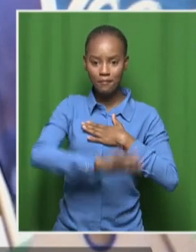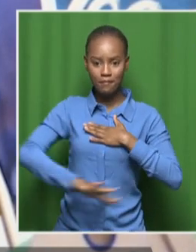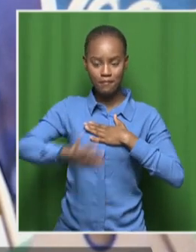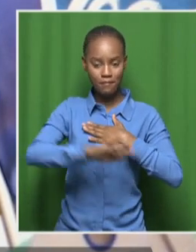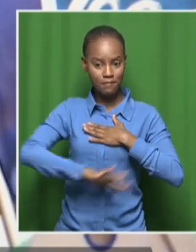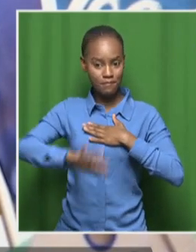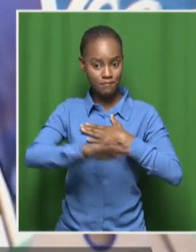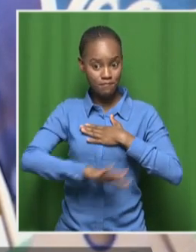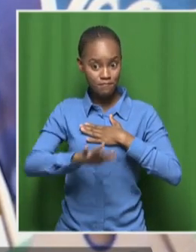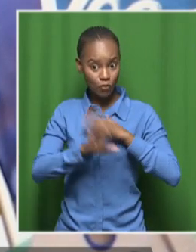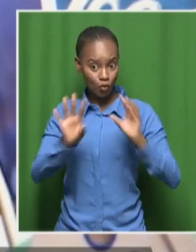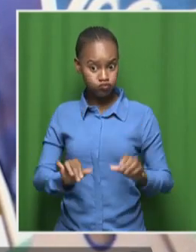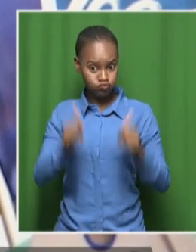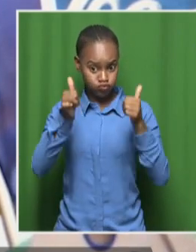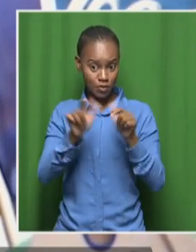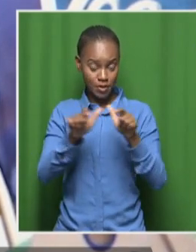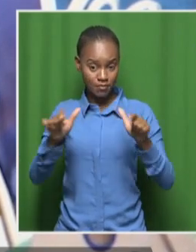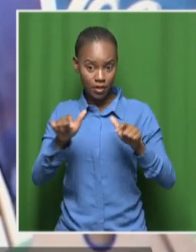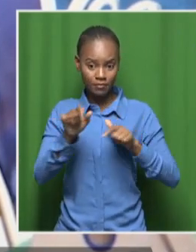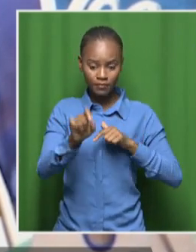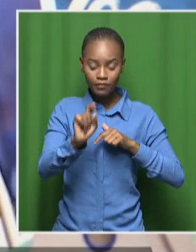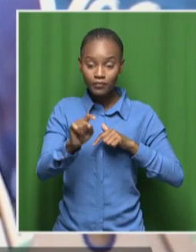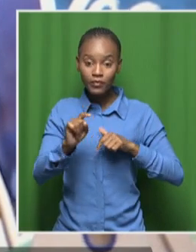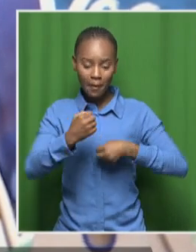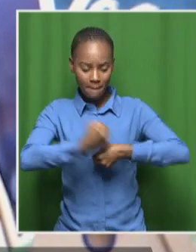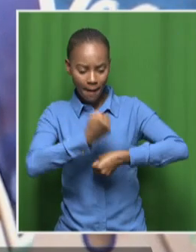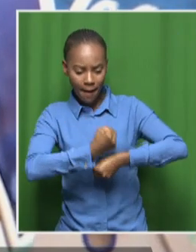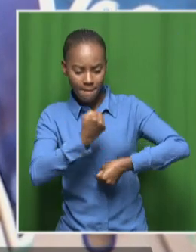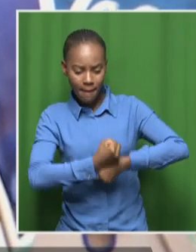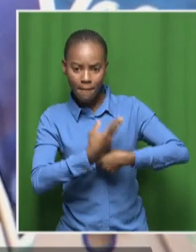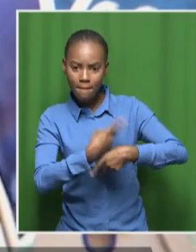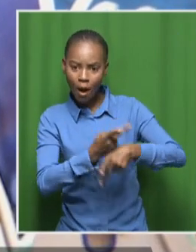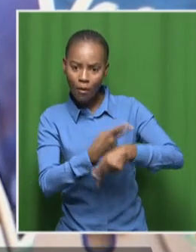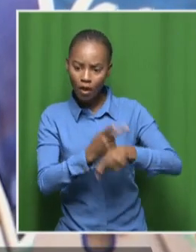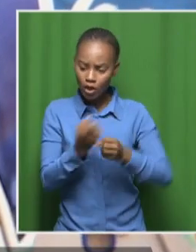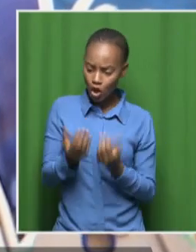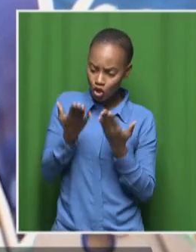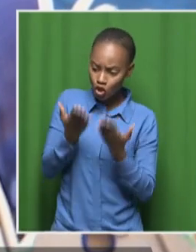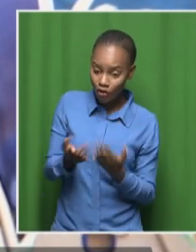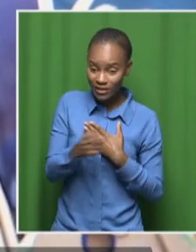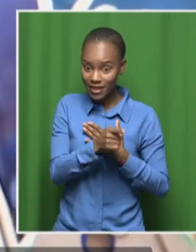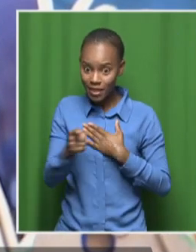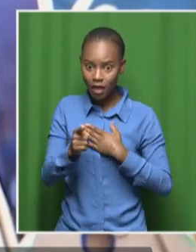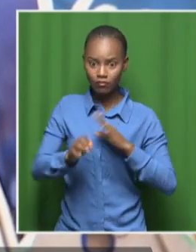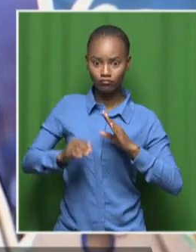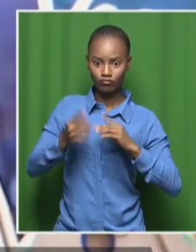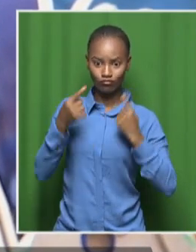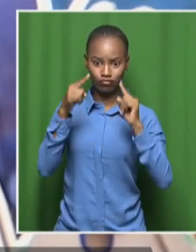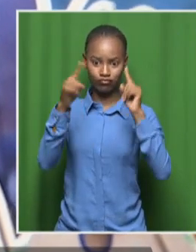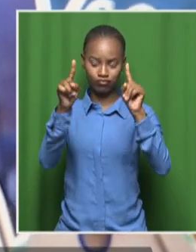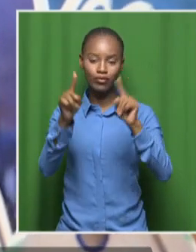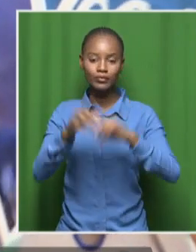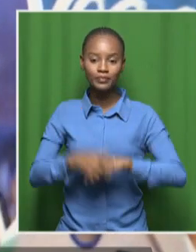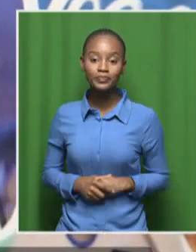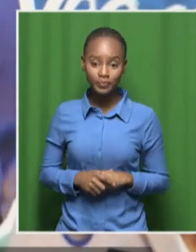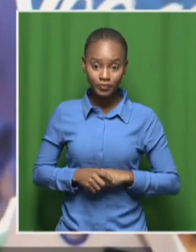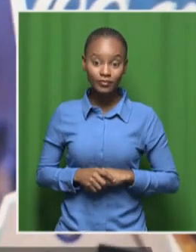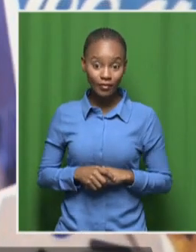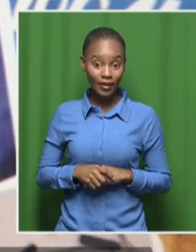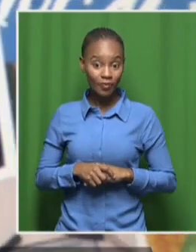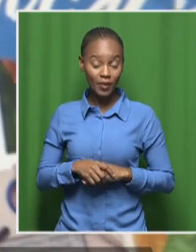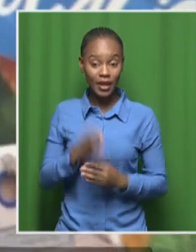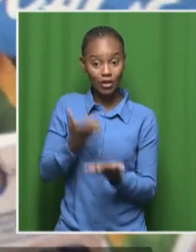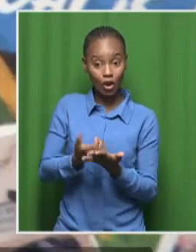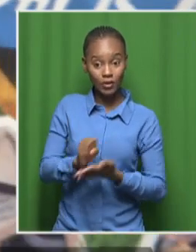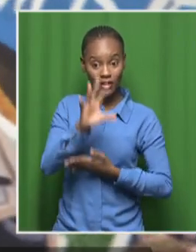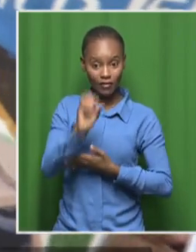enables those who are making products and rendering services in the country to be able to really prosper and help us grow the economy. So with regard to localization,